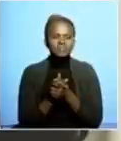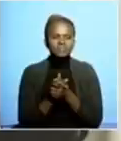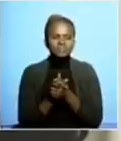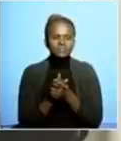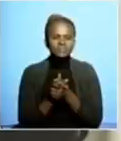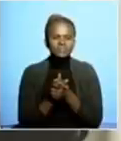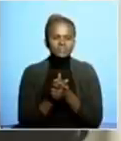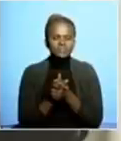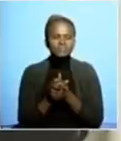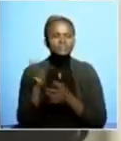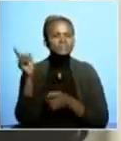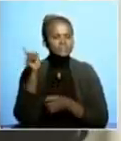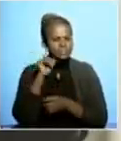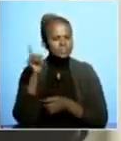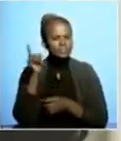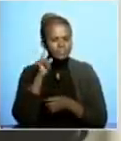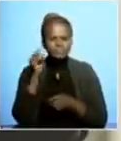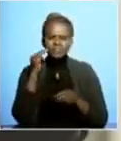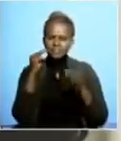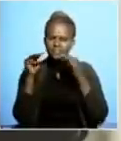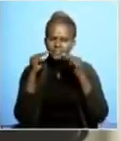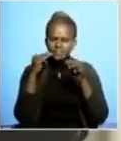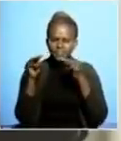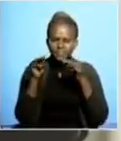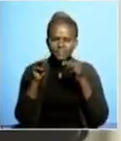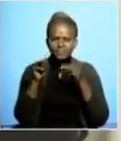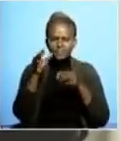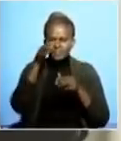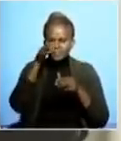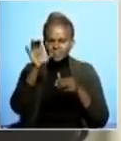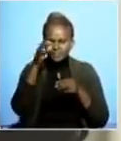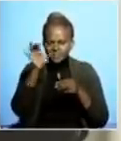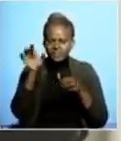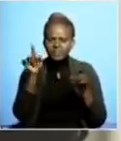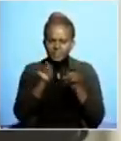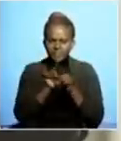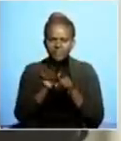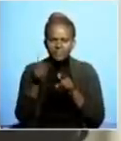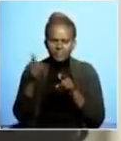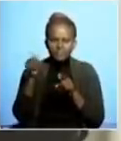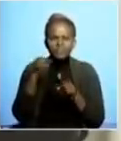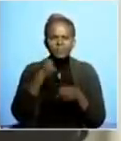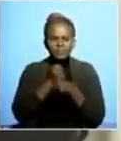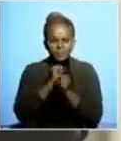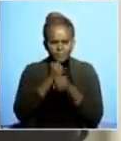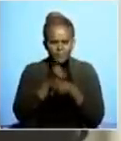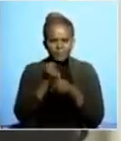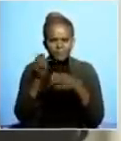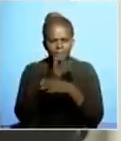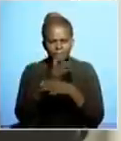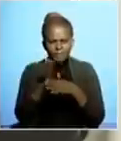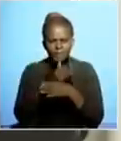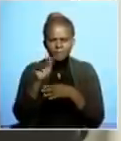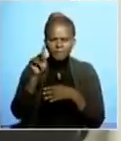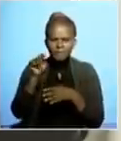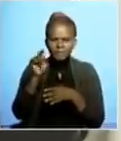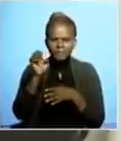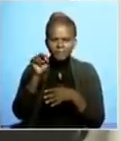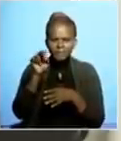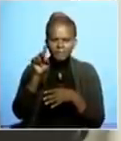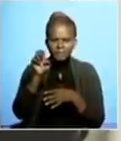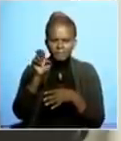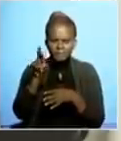they have heard our message of anti-corruption. They concoct a tender process to award a